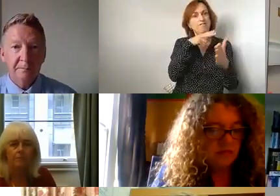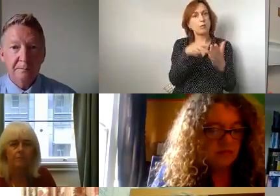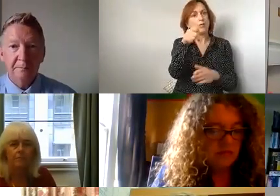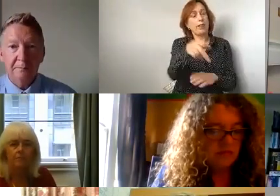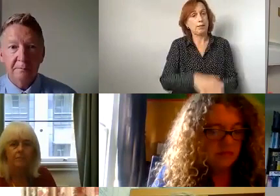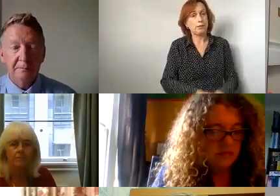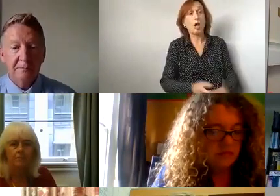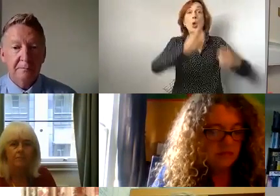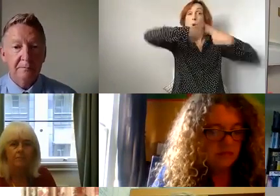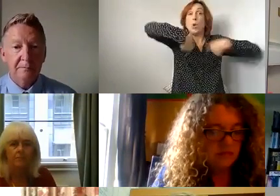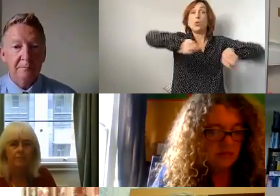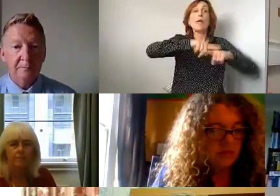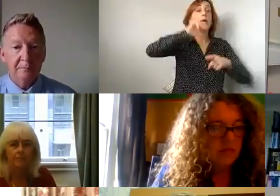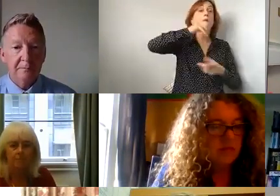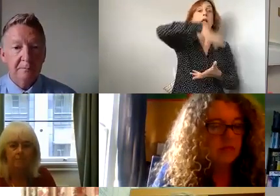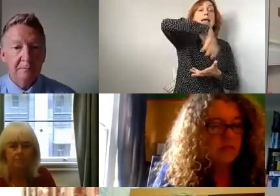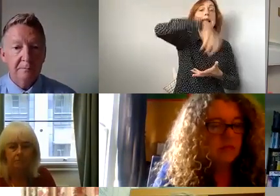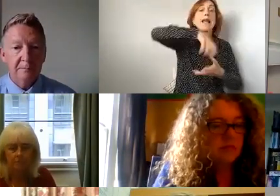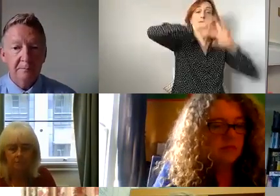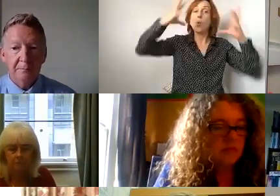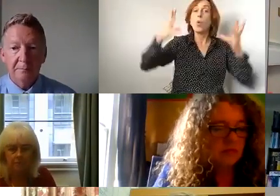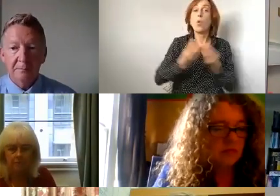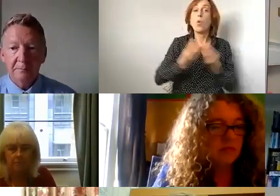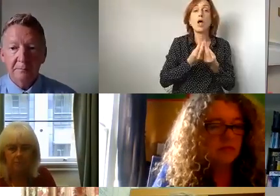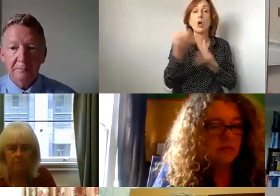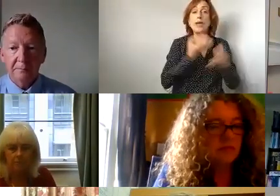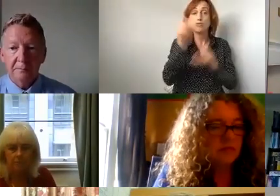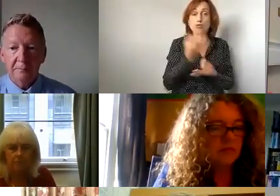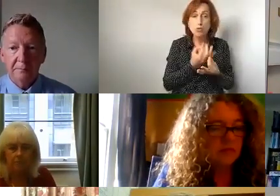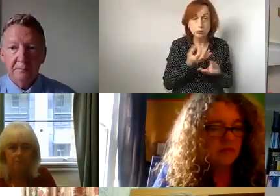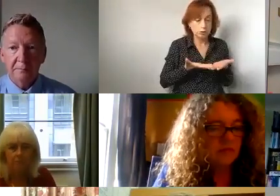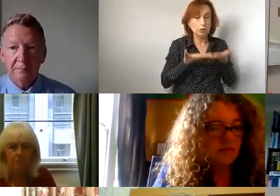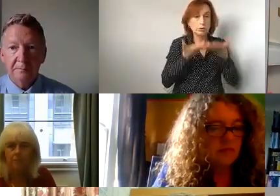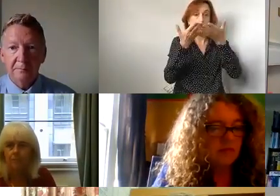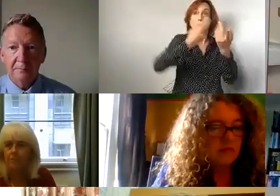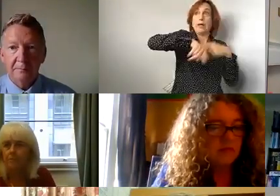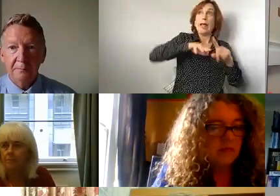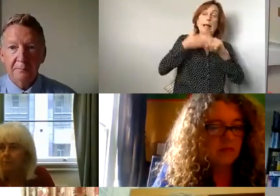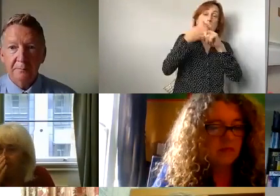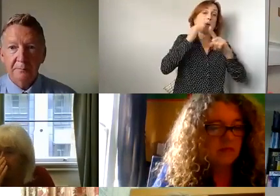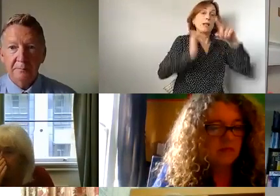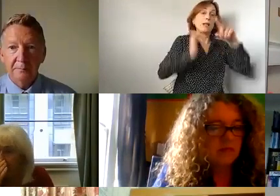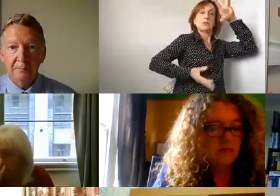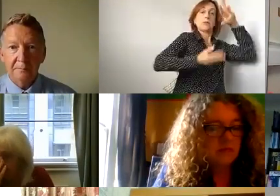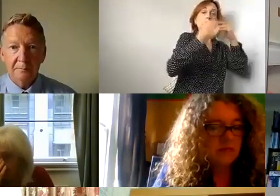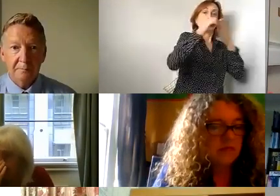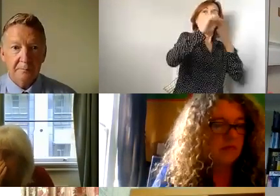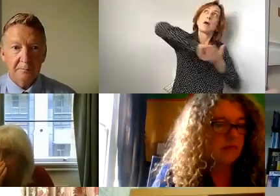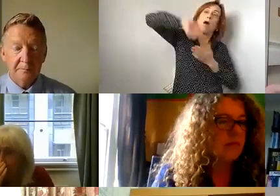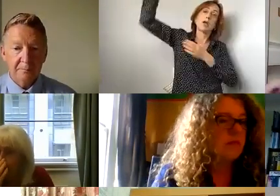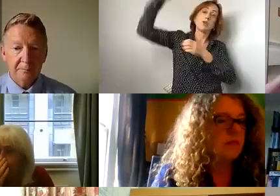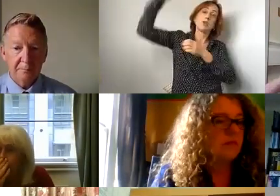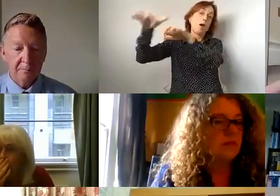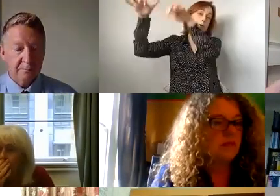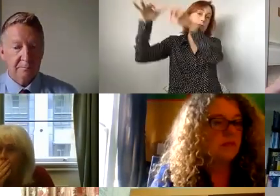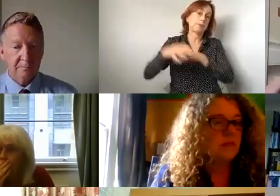are taken up with the Minister, and the APPG intends to summarise them in a letter following today's event. When we met